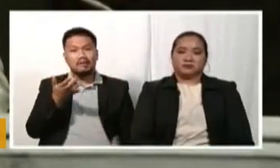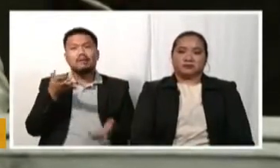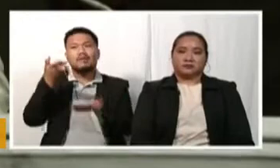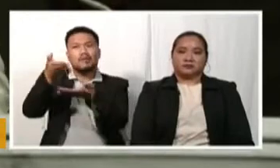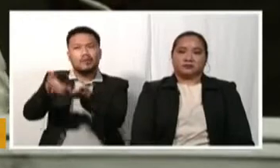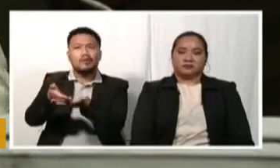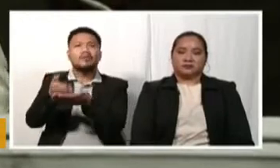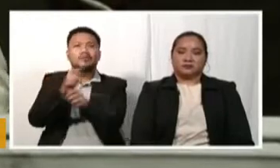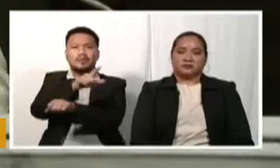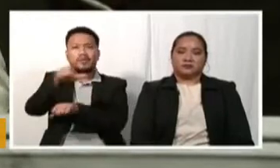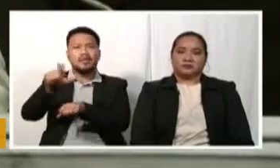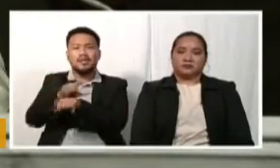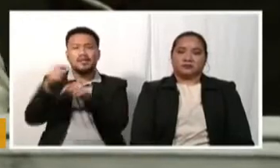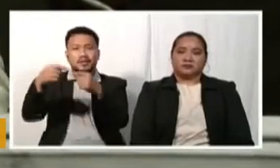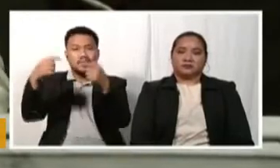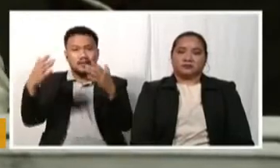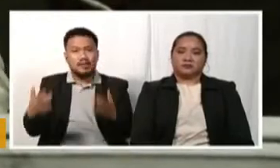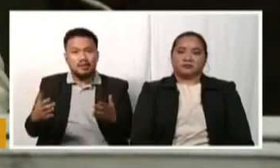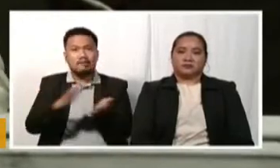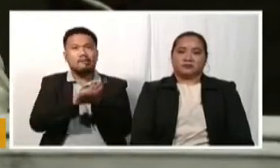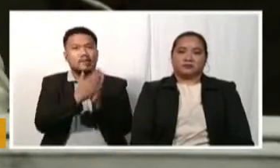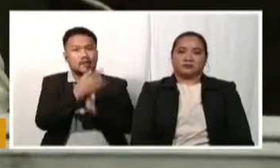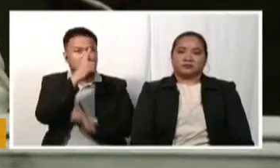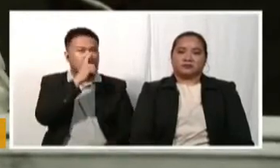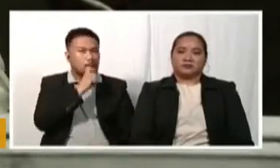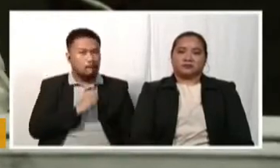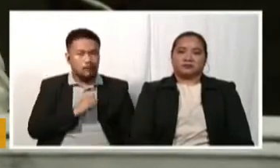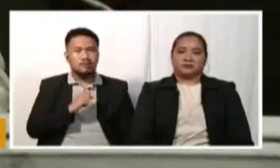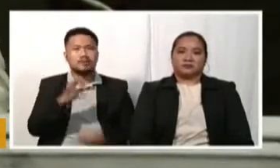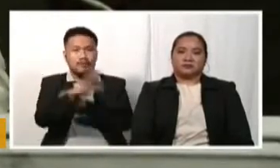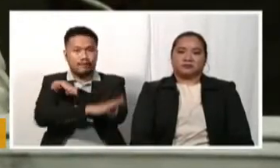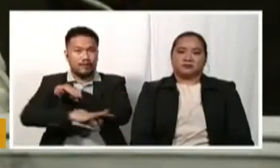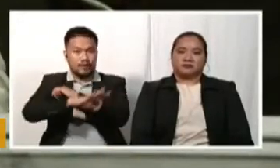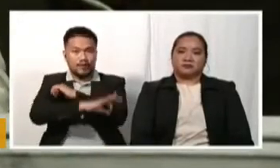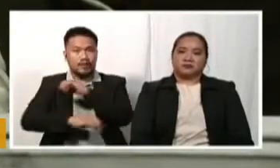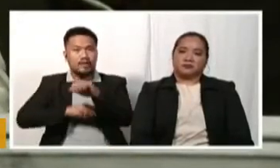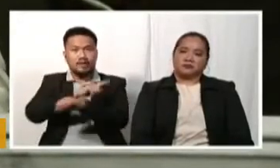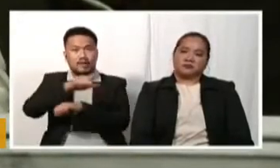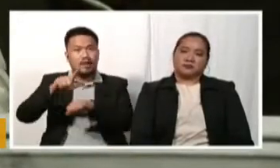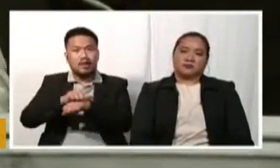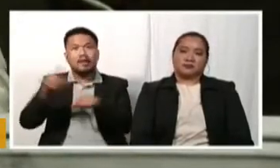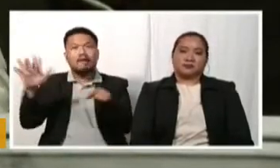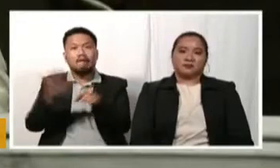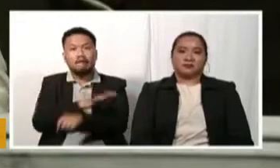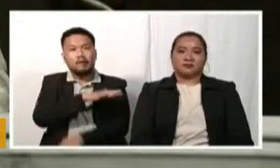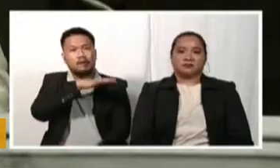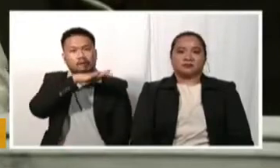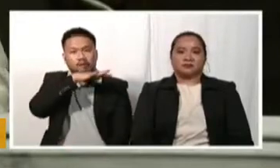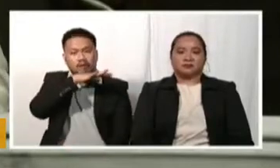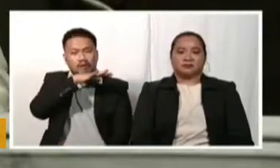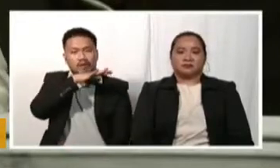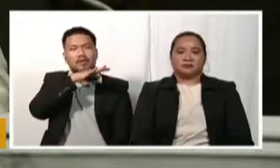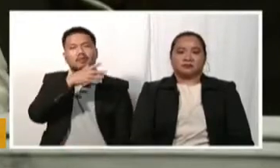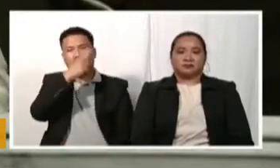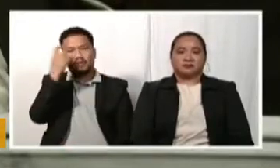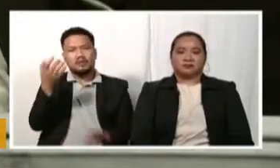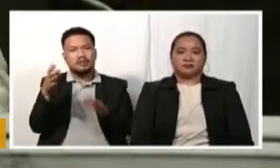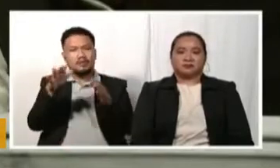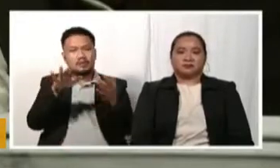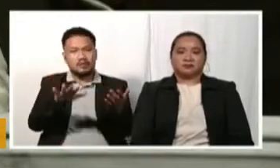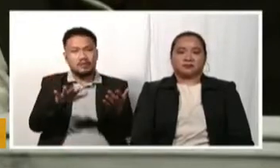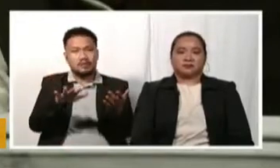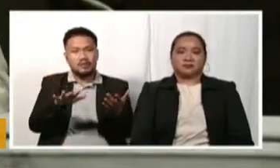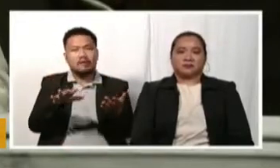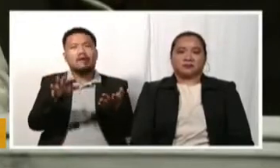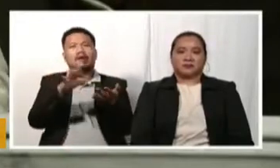foes, grown old in a foreign land, defiled with the dead, accounted